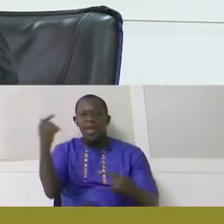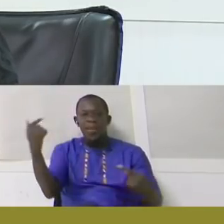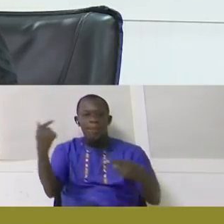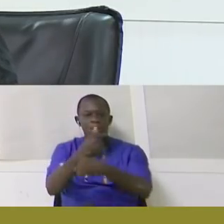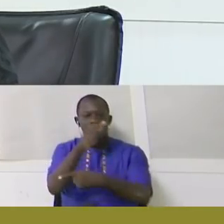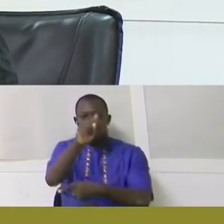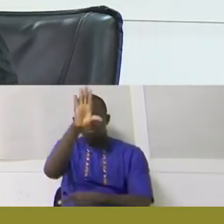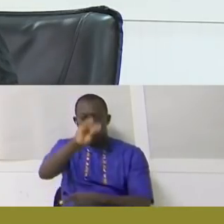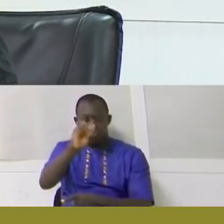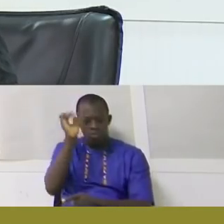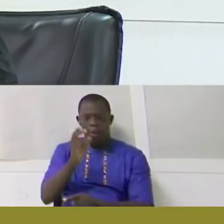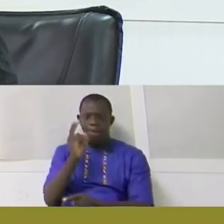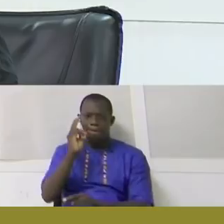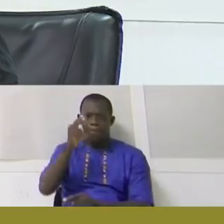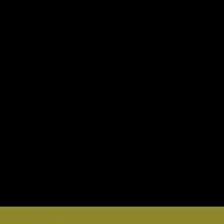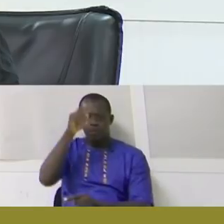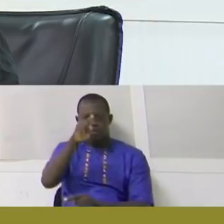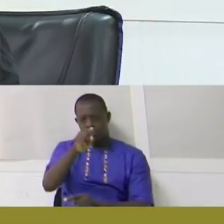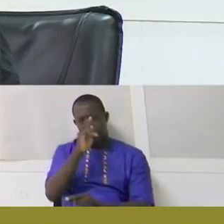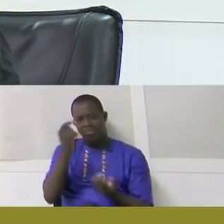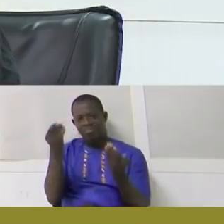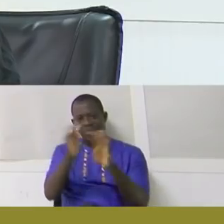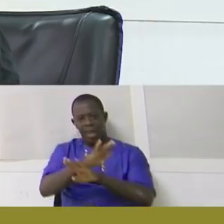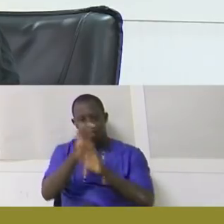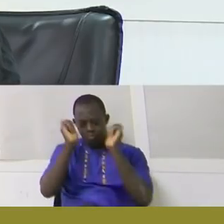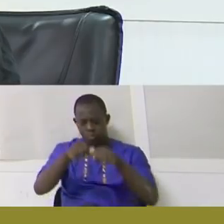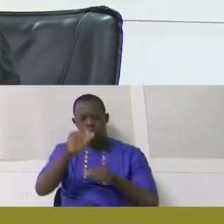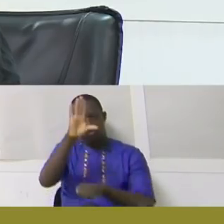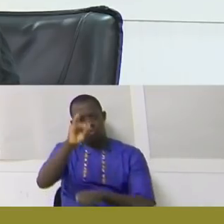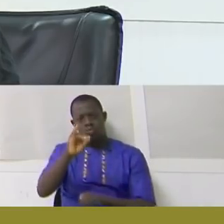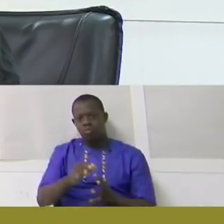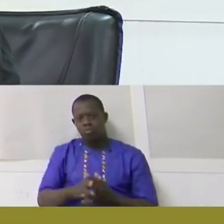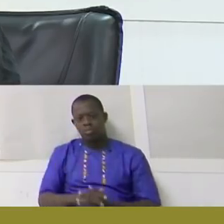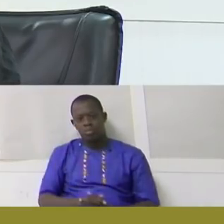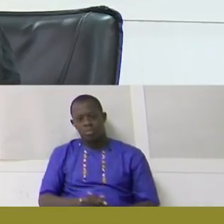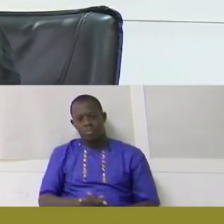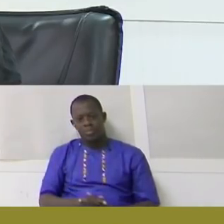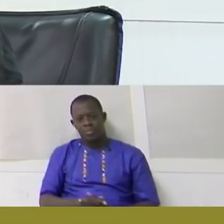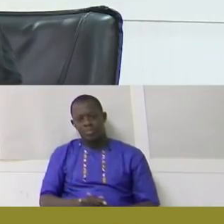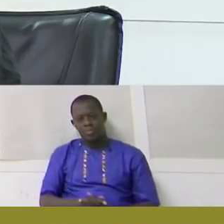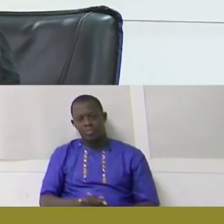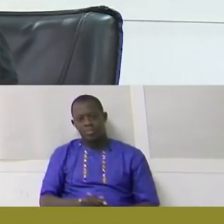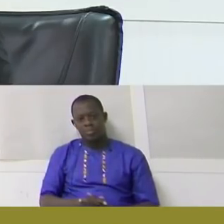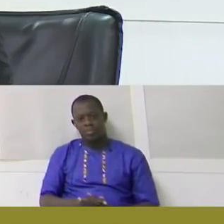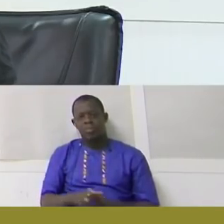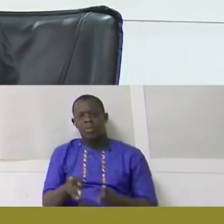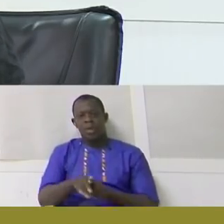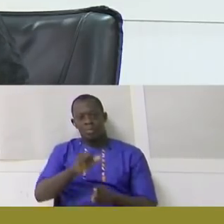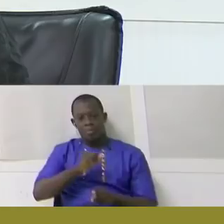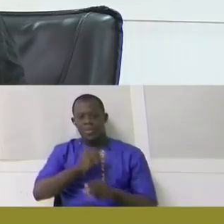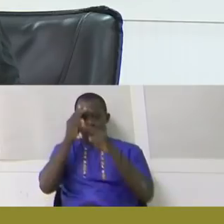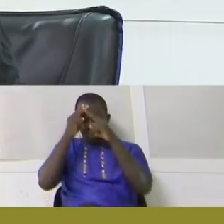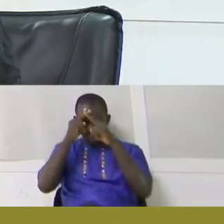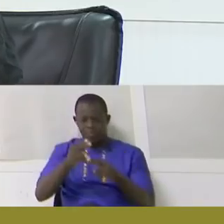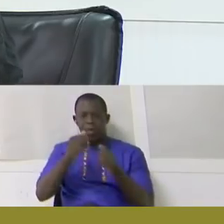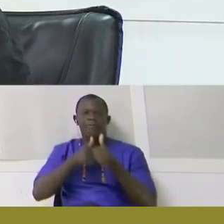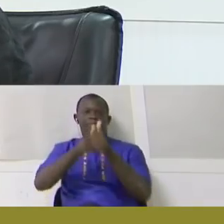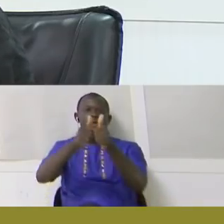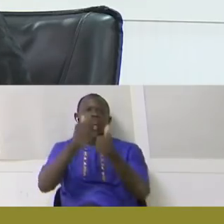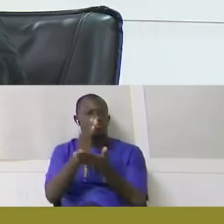you to death. He said to me, any slightest mistake you do here, I will shoot you to death. Ma complain because how malan la